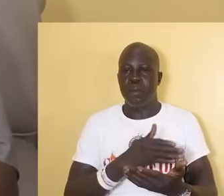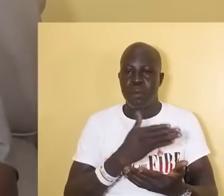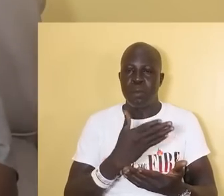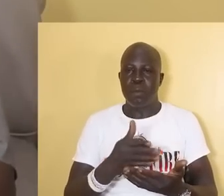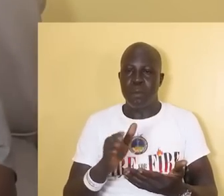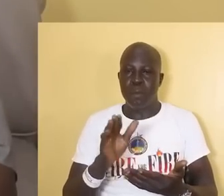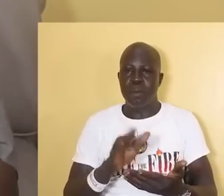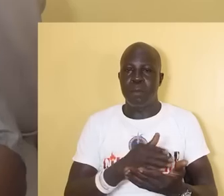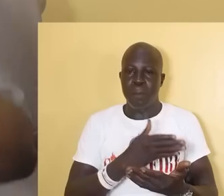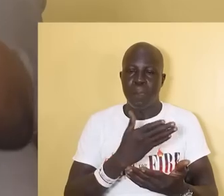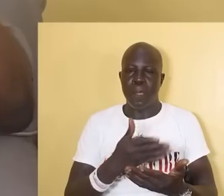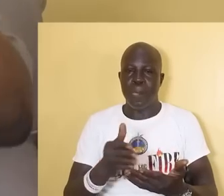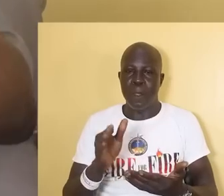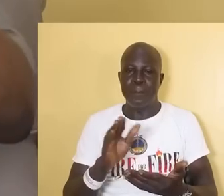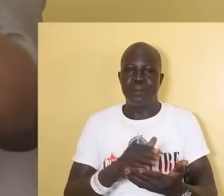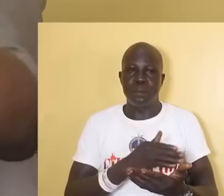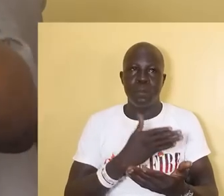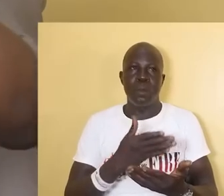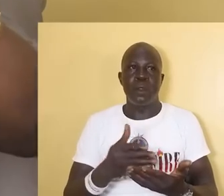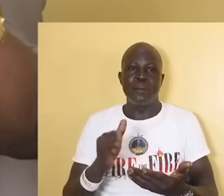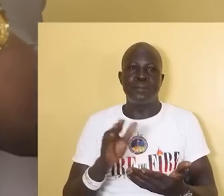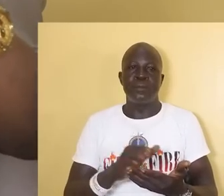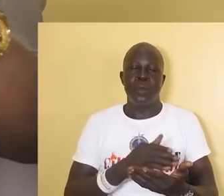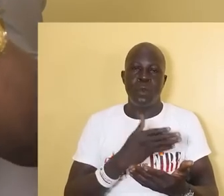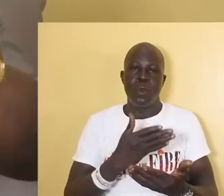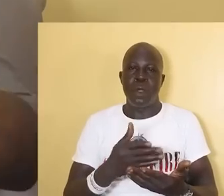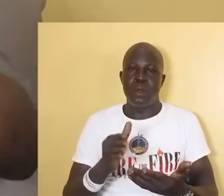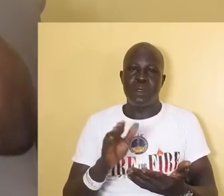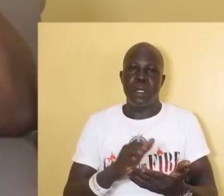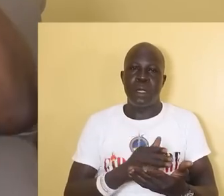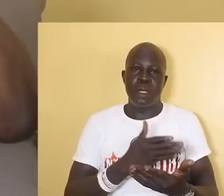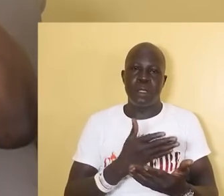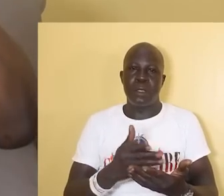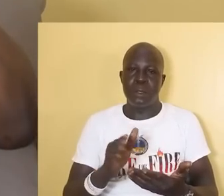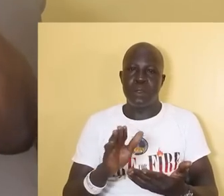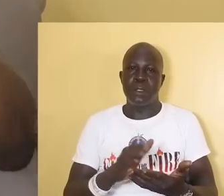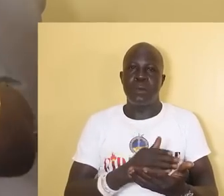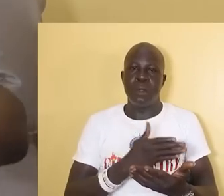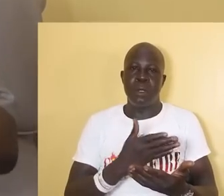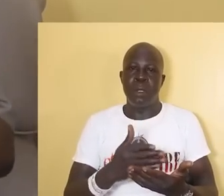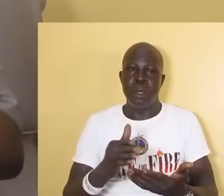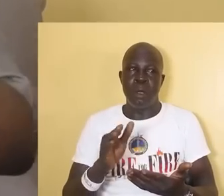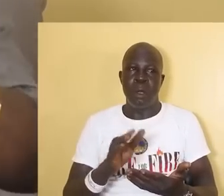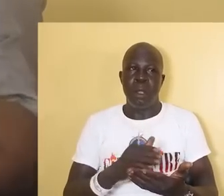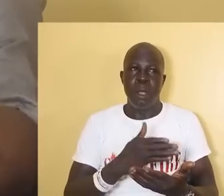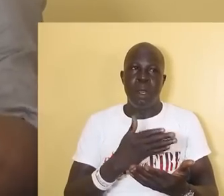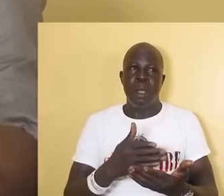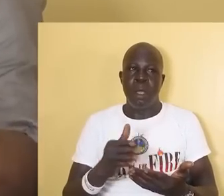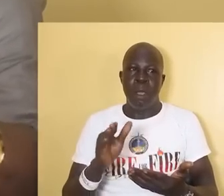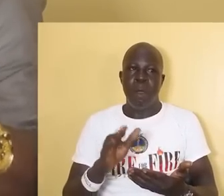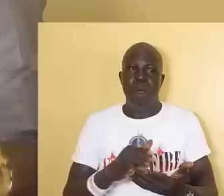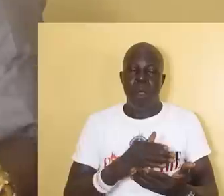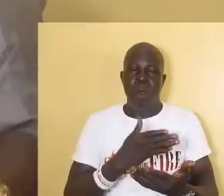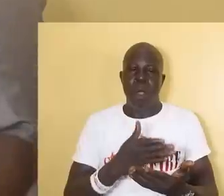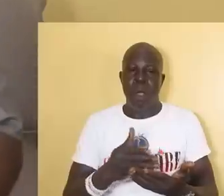fi ego kebi di. Won sare ki yo si re won. Won sare ki yo si re won. Won ri are ki